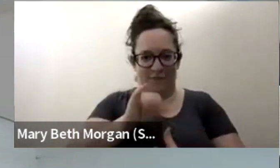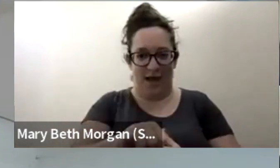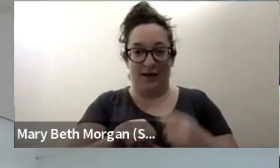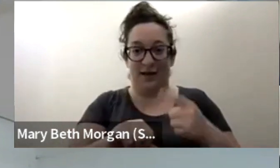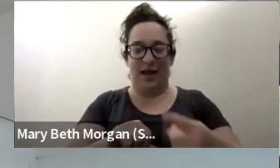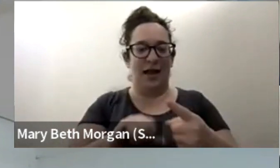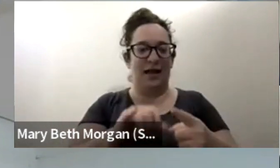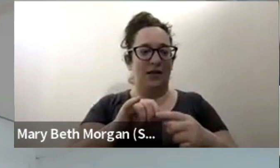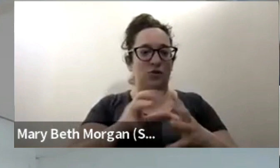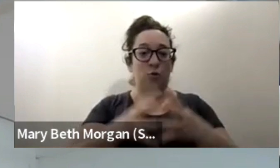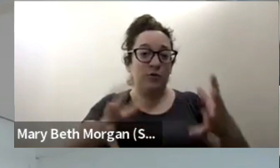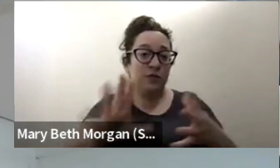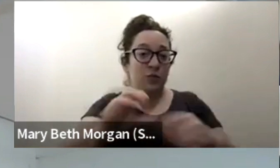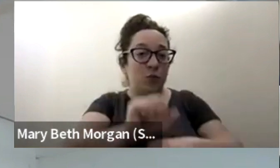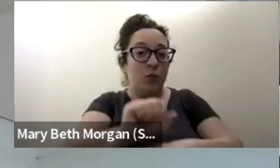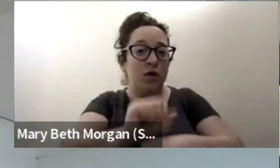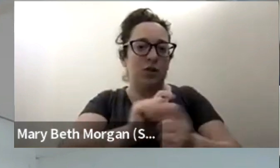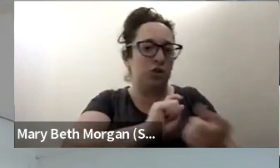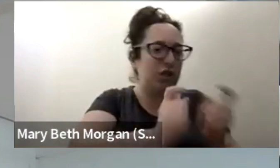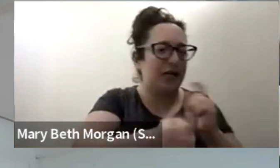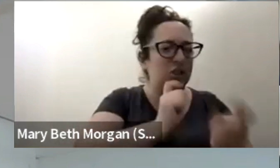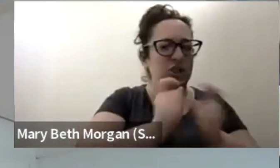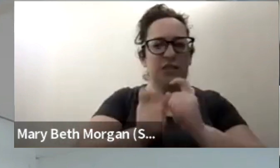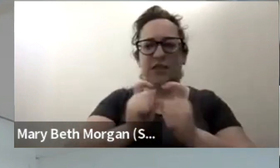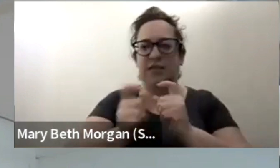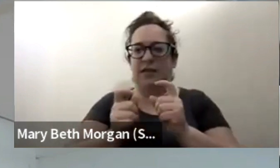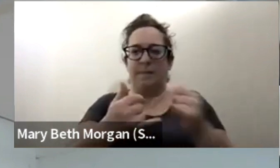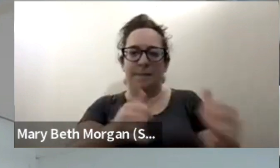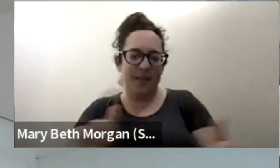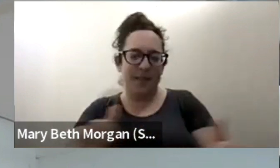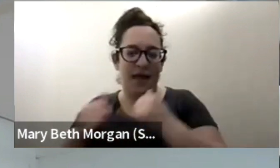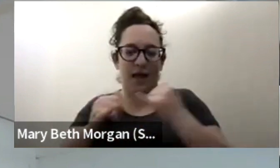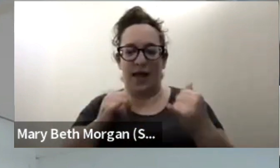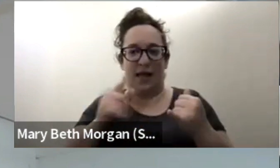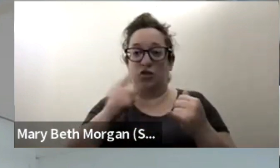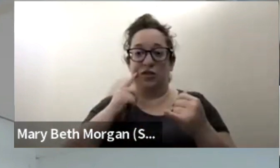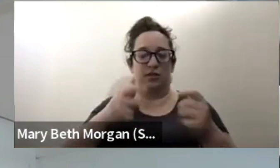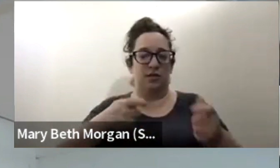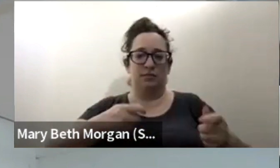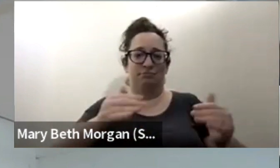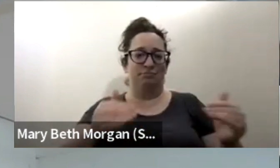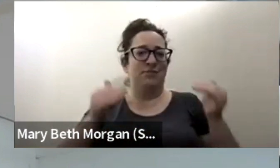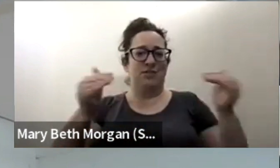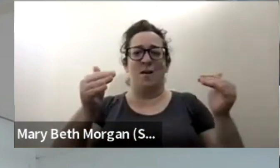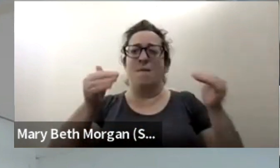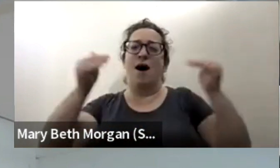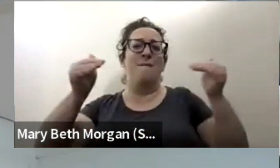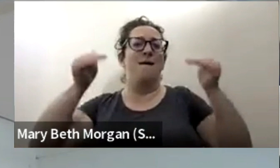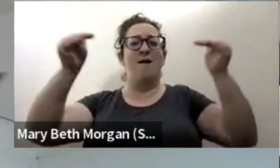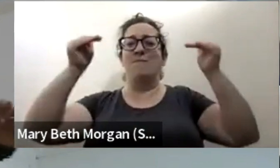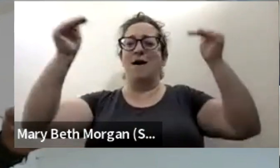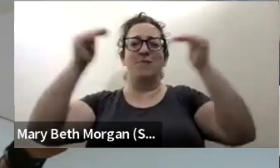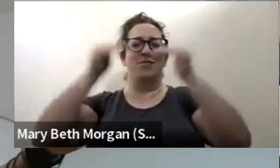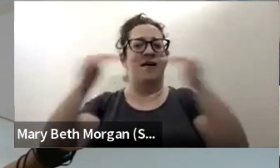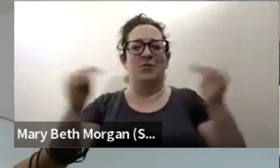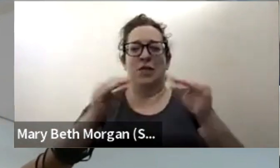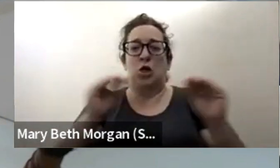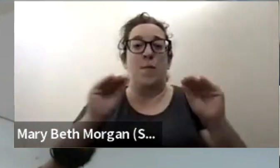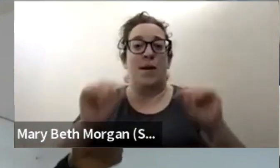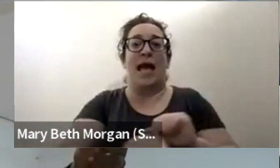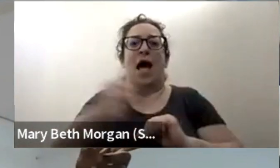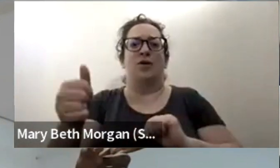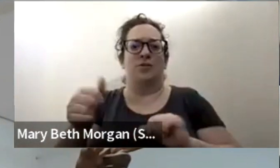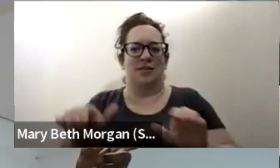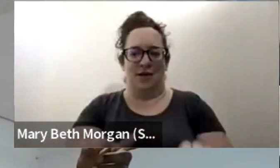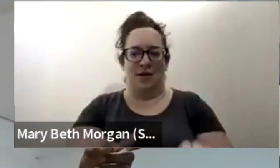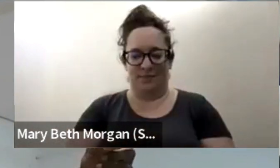and transforming, and I think a lot of the work at the time was, but he just took it to levels that no one else has done. Just want to quickly